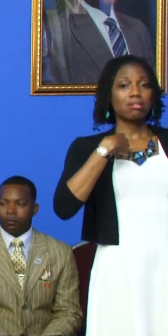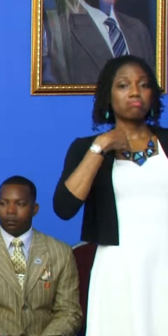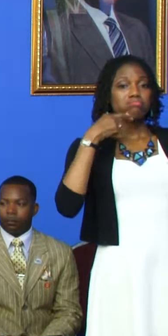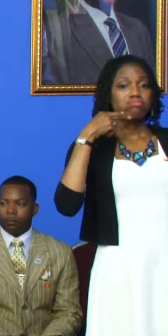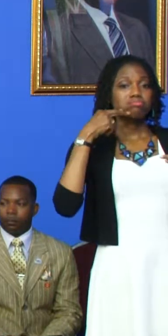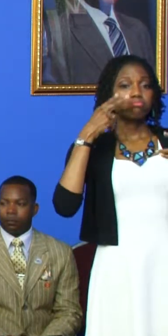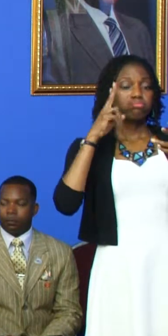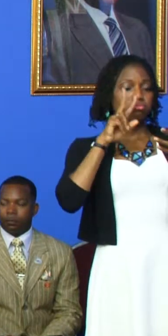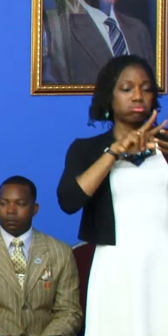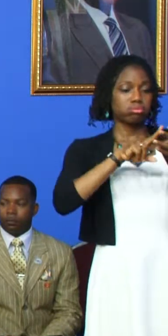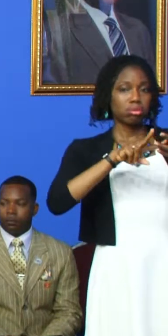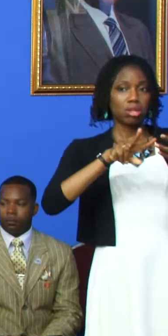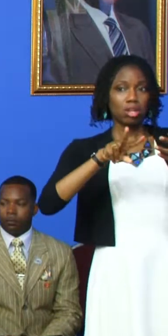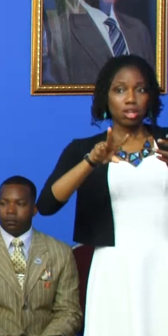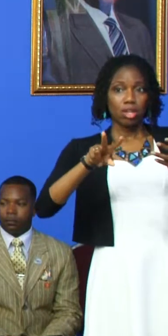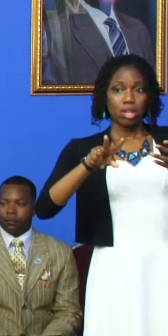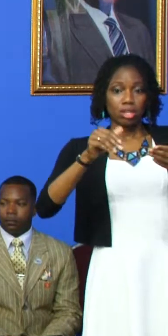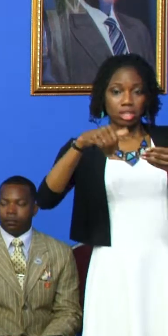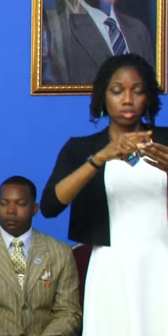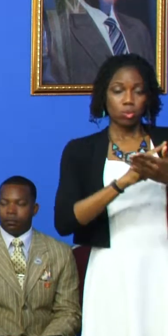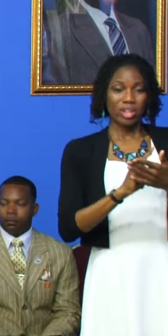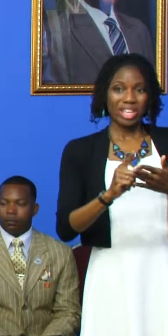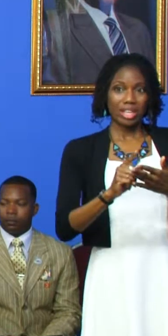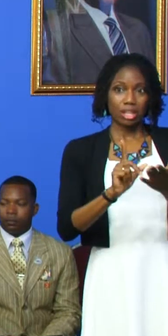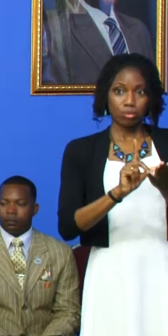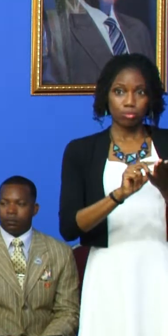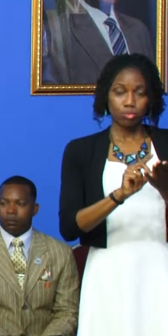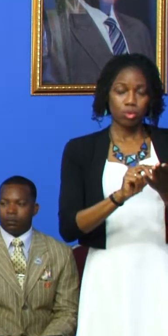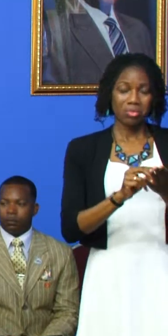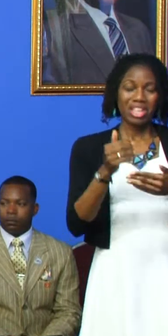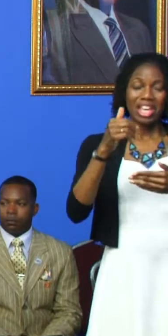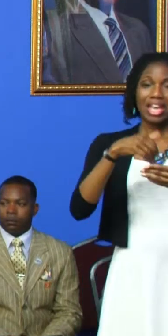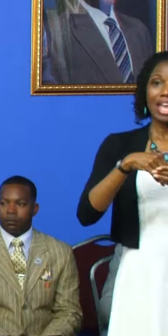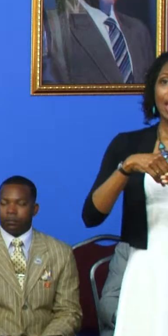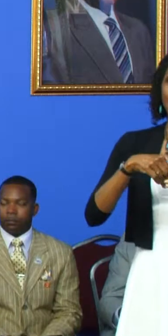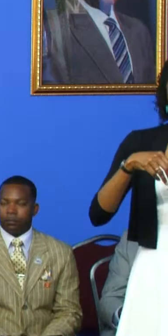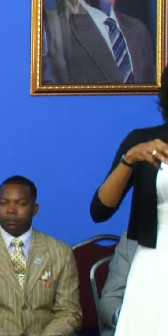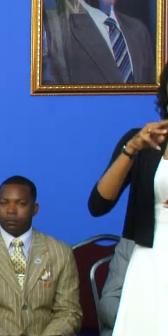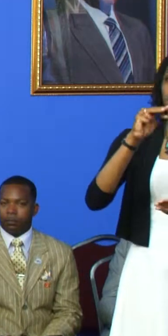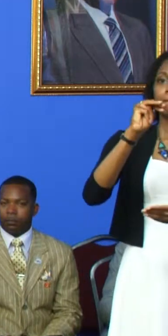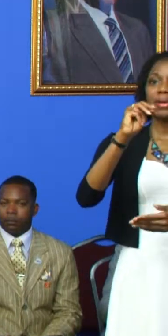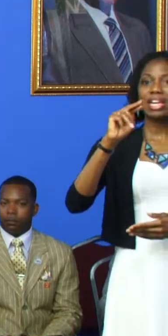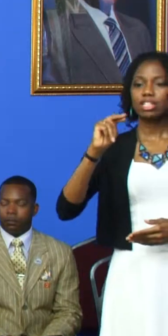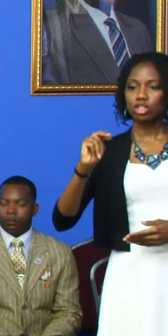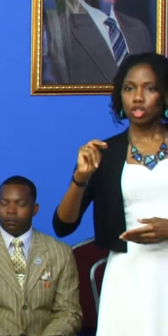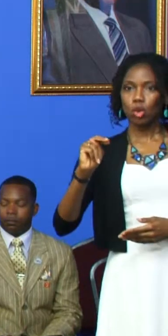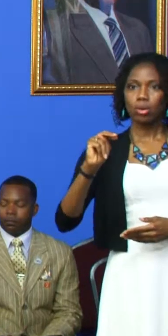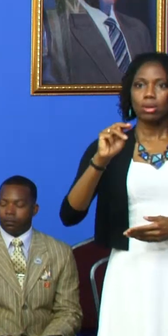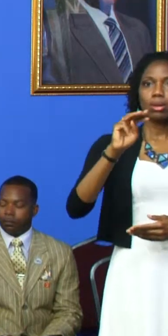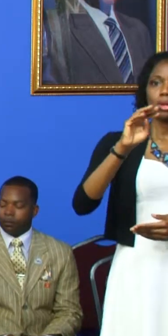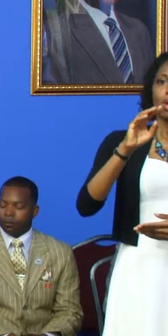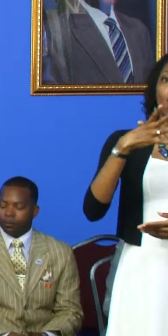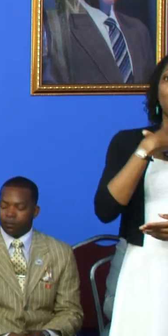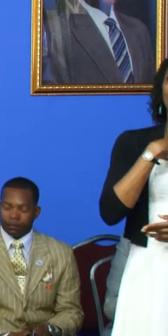in Minnesota, white woman from